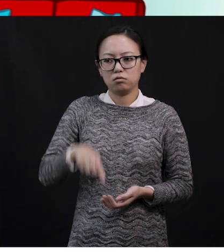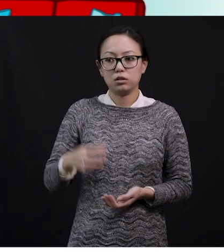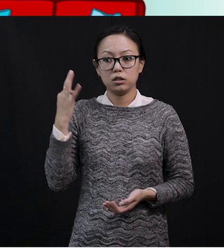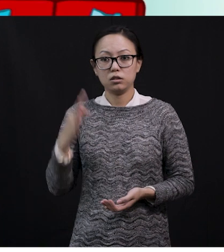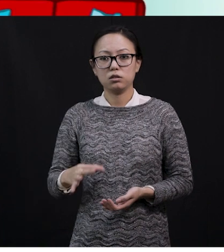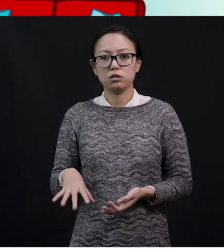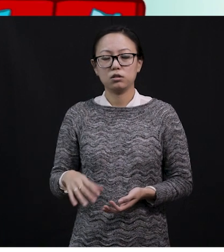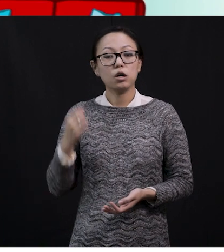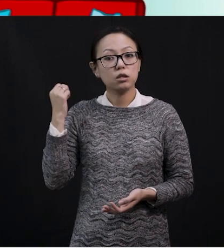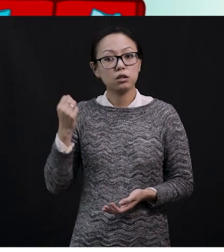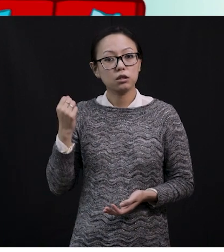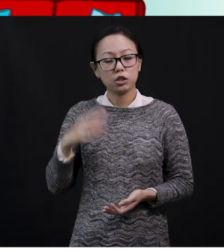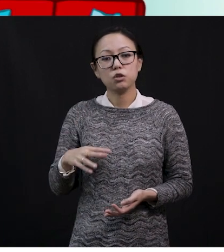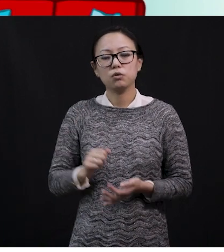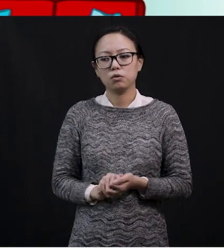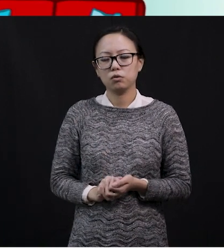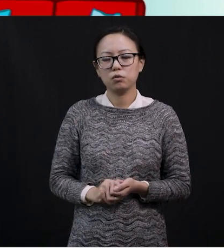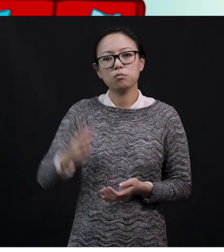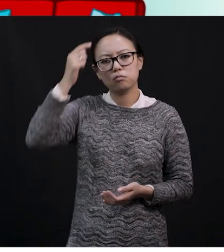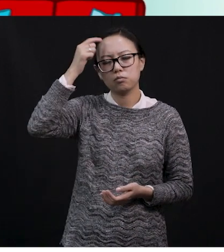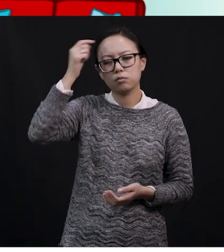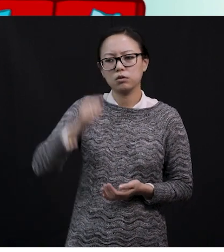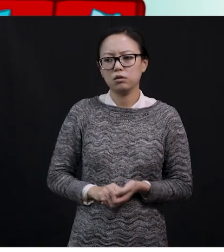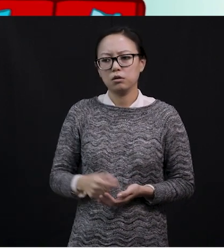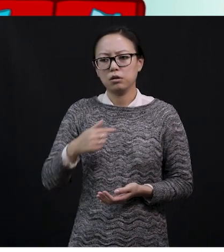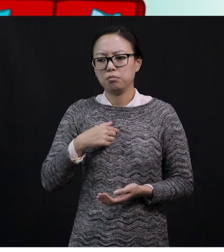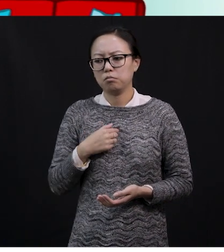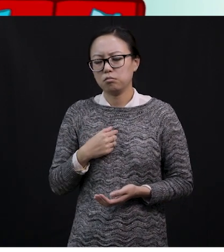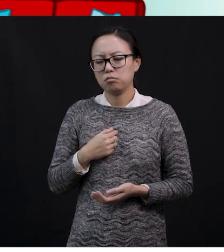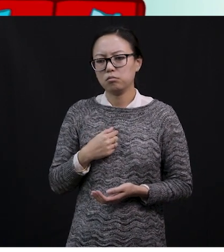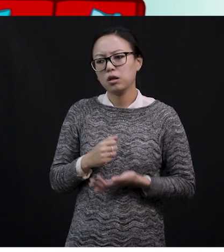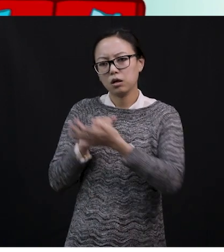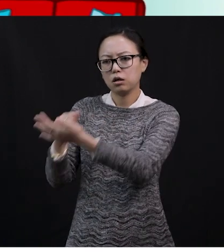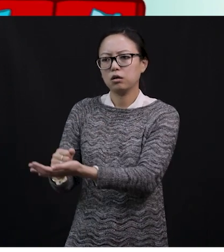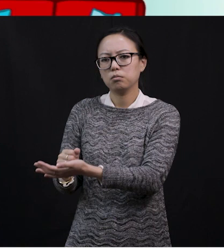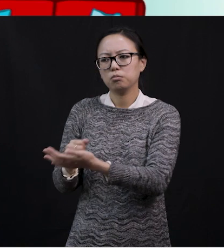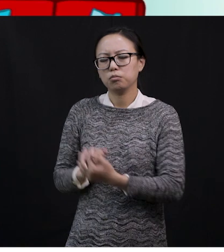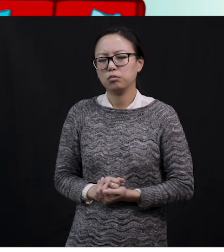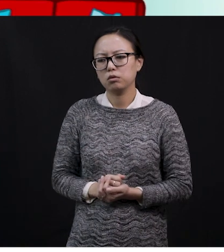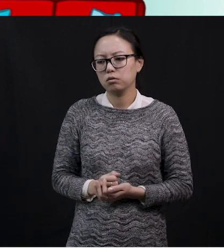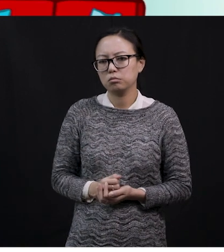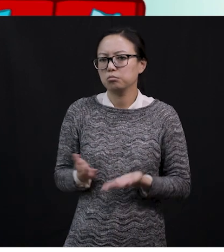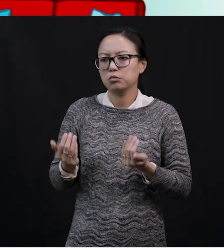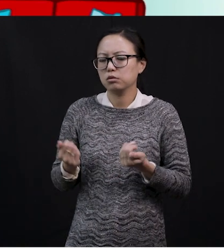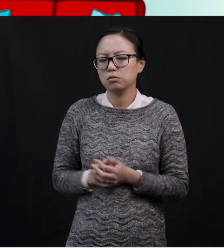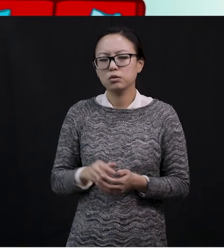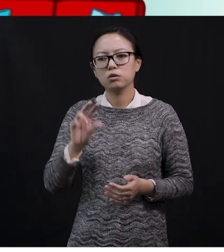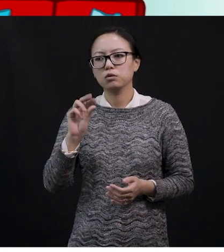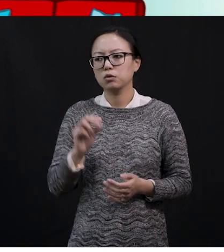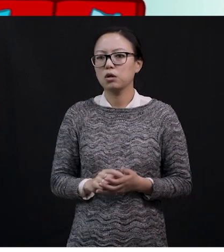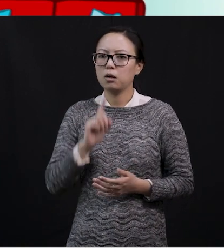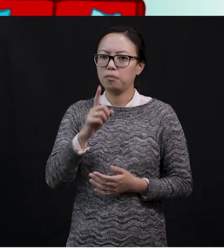a strange, curious case, and I'm not the expert for it, but I have one suggestion. Now, what could be